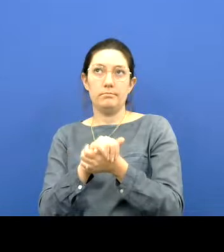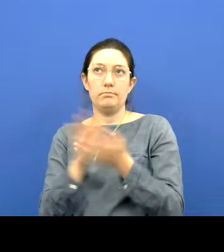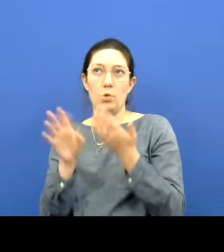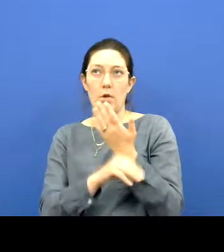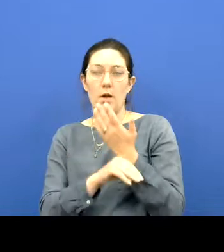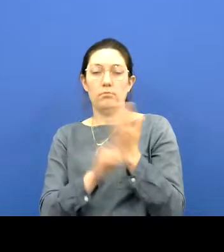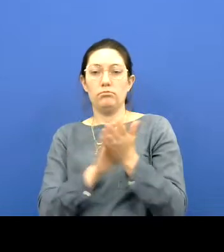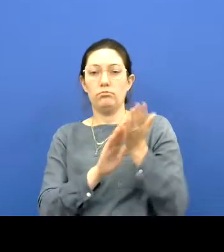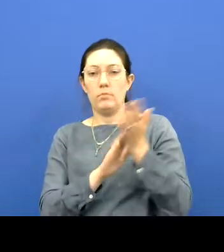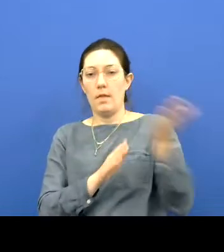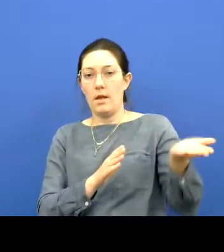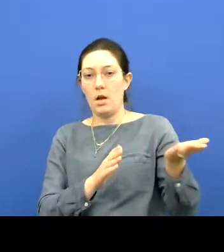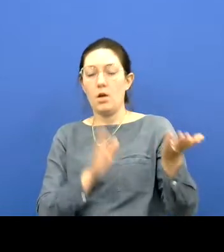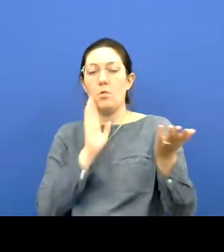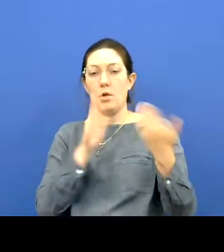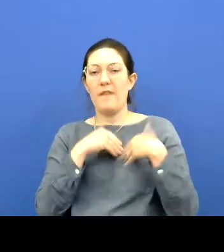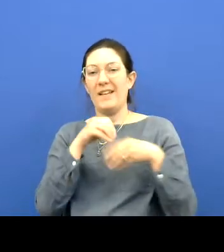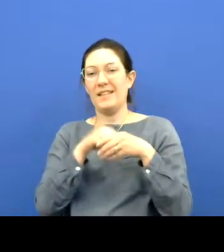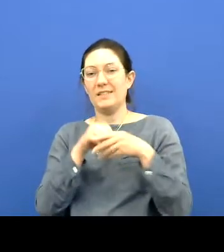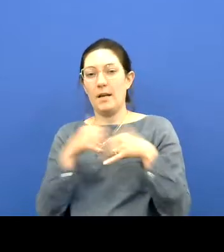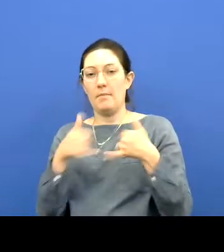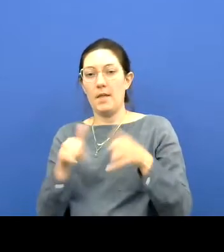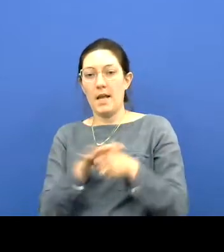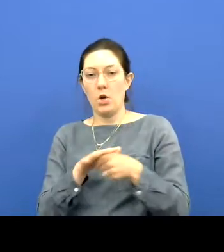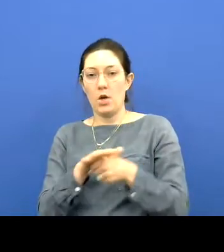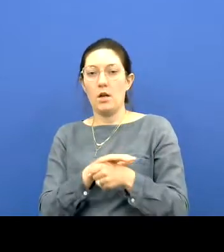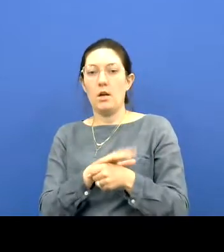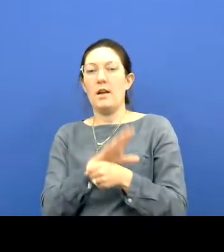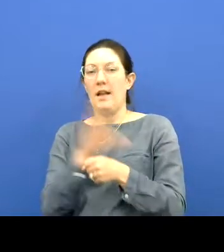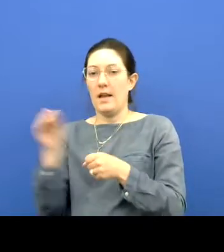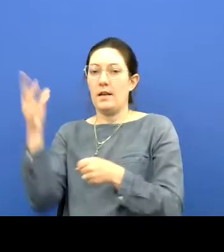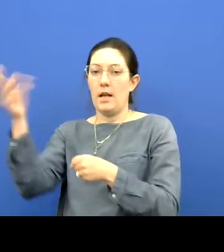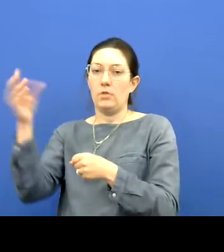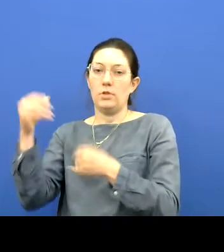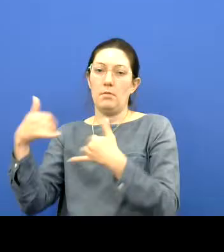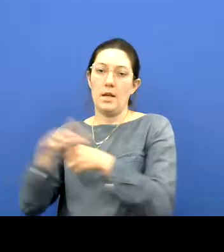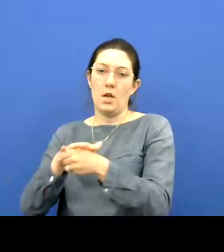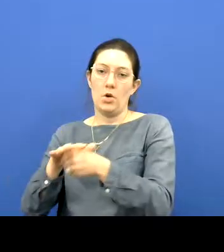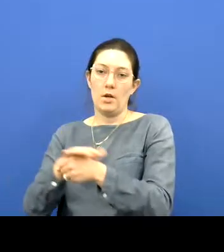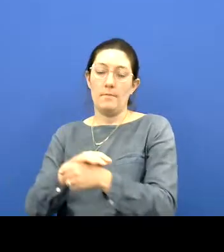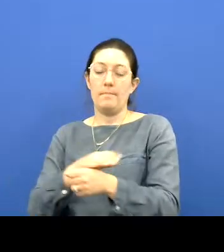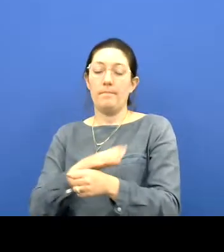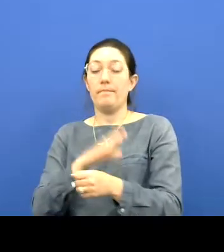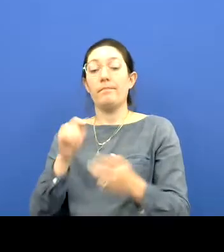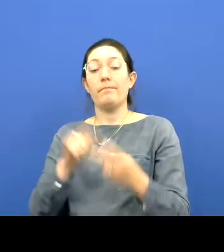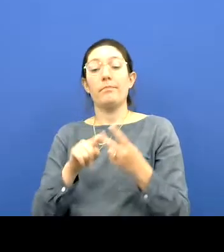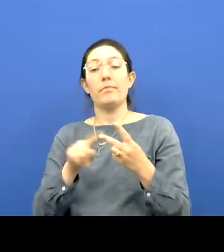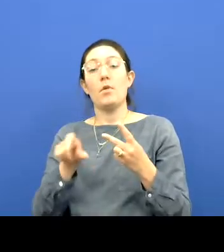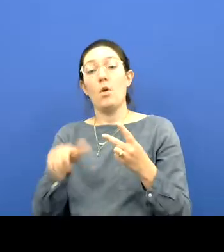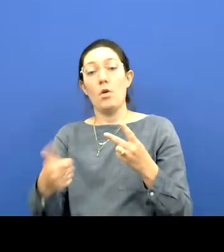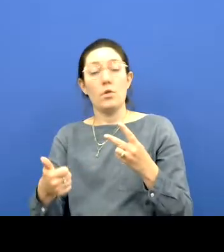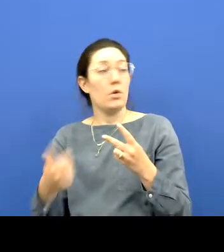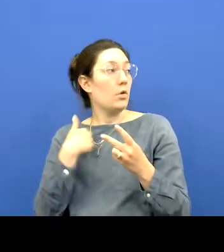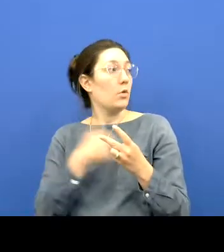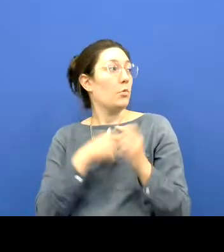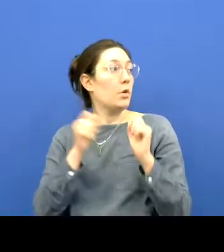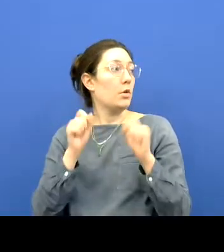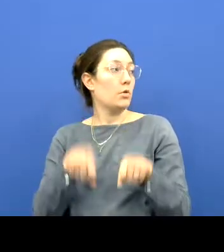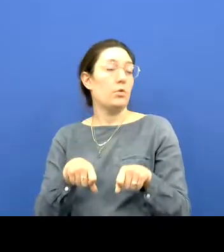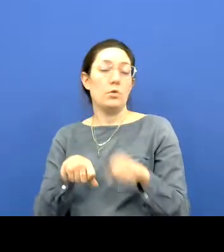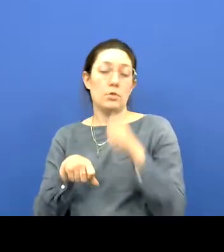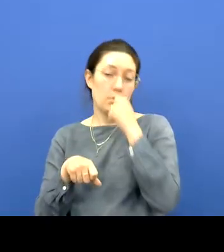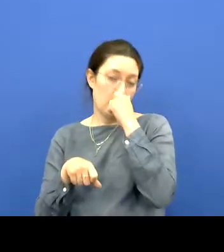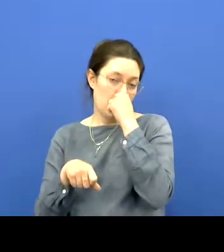programs and stuff like that, there's an indoor play area in addition to the outdoor. And the other areas, I would look at striping those